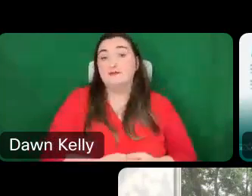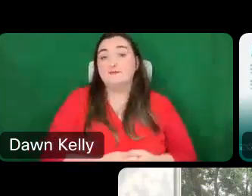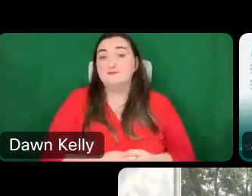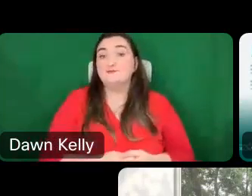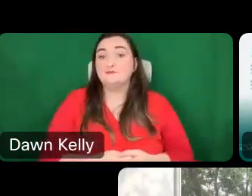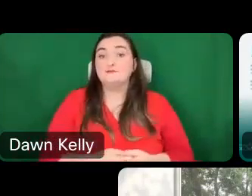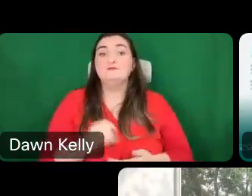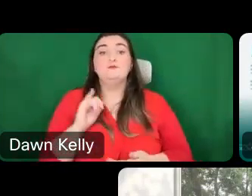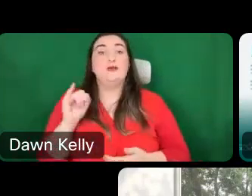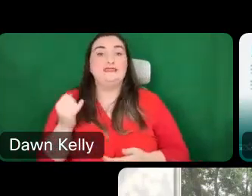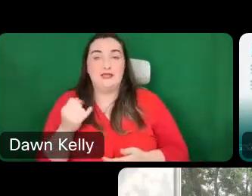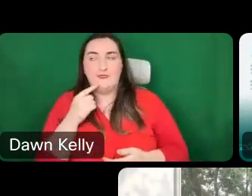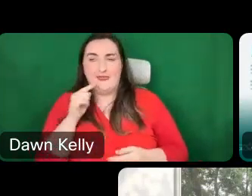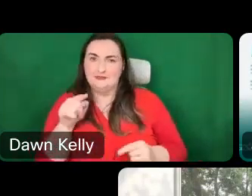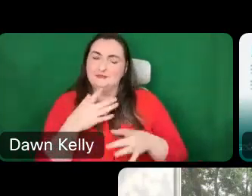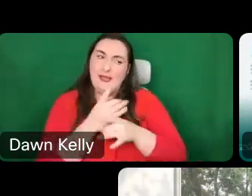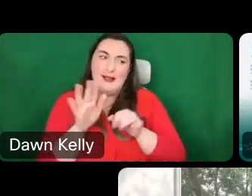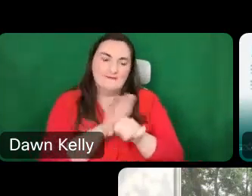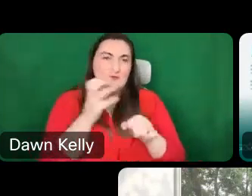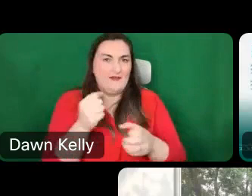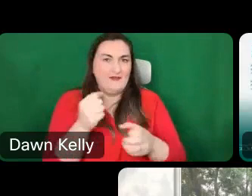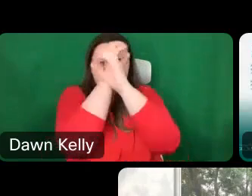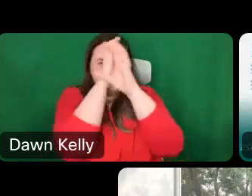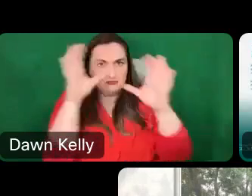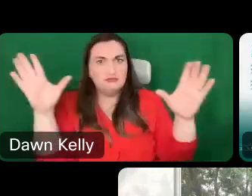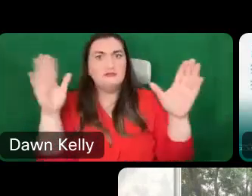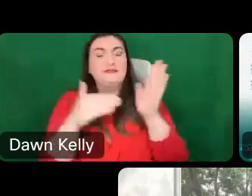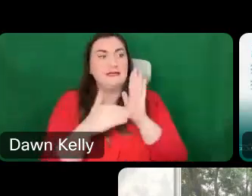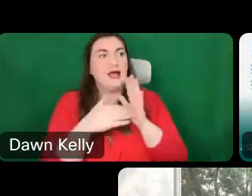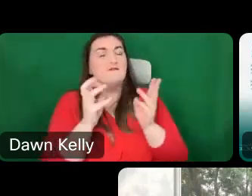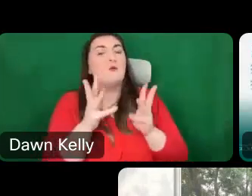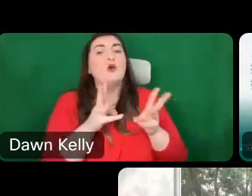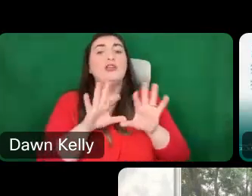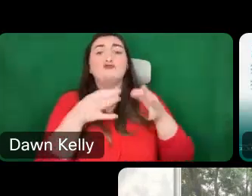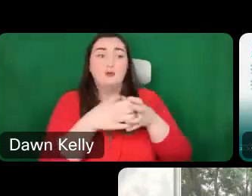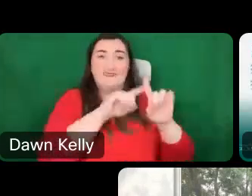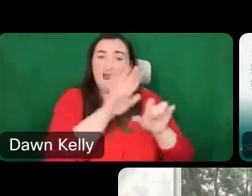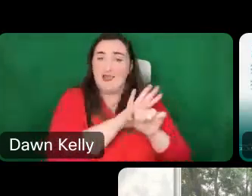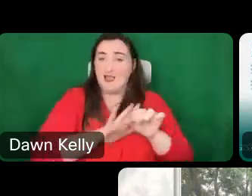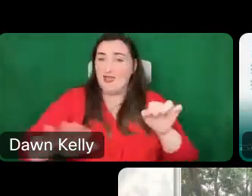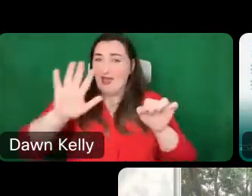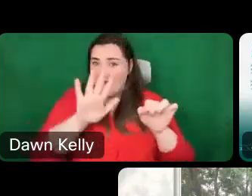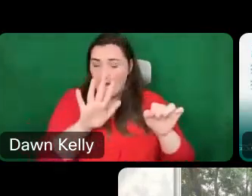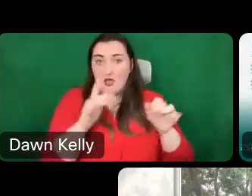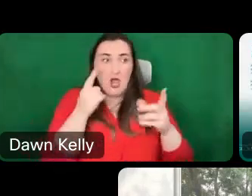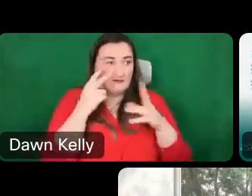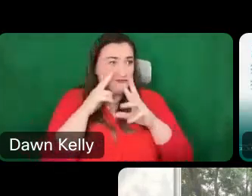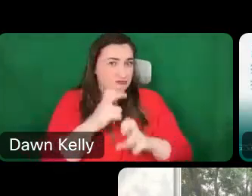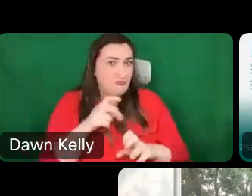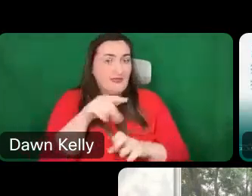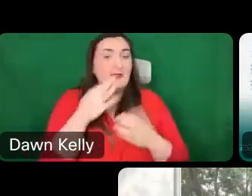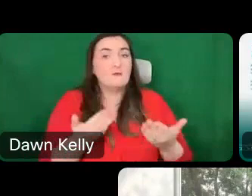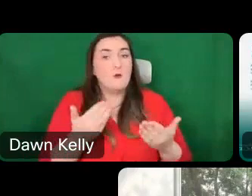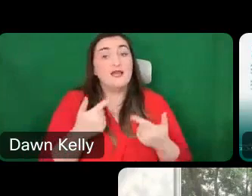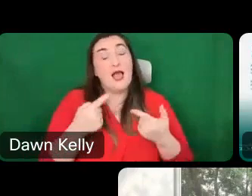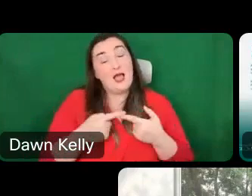important to note that, and it's helpful to have that sort of clarification as well, that there are groups in different areas looking at it at the minute. I'm conscious as well,